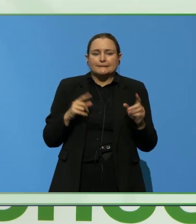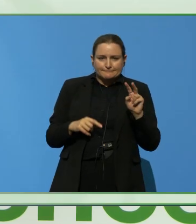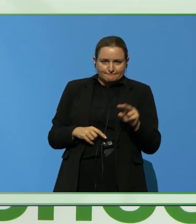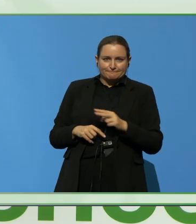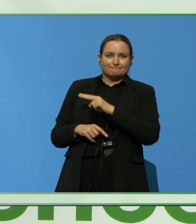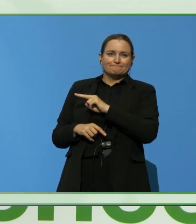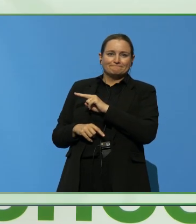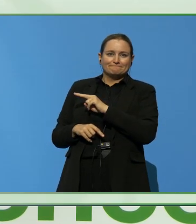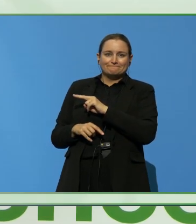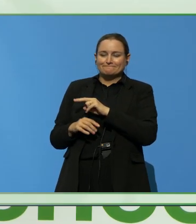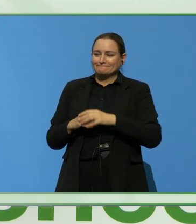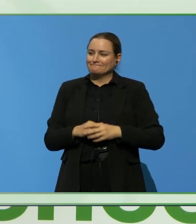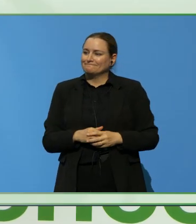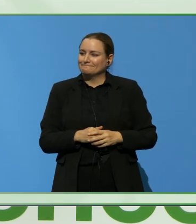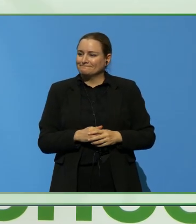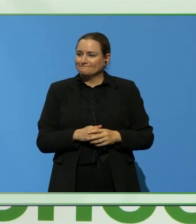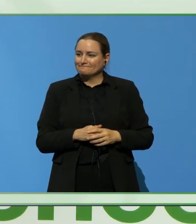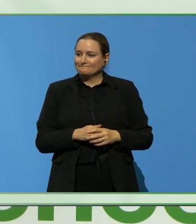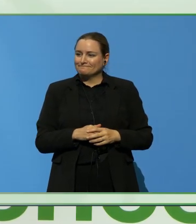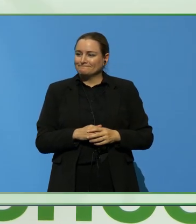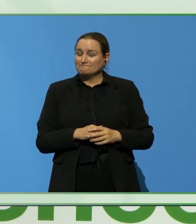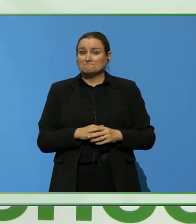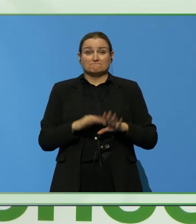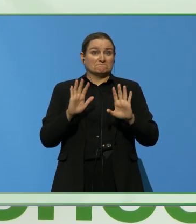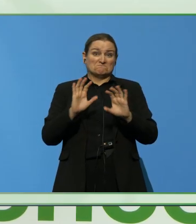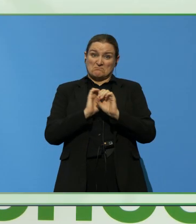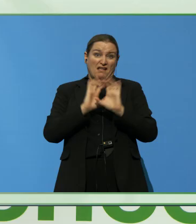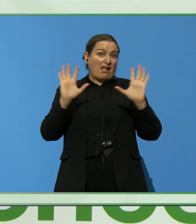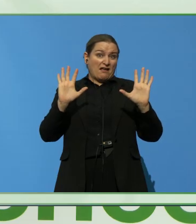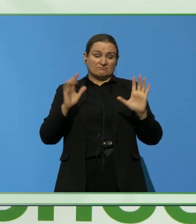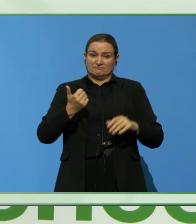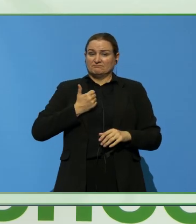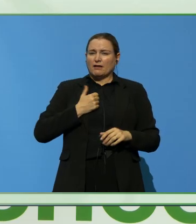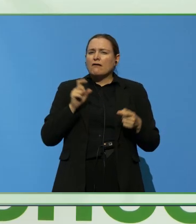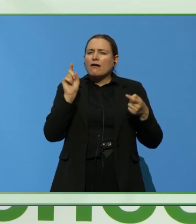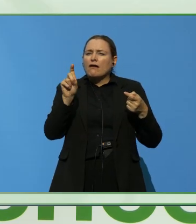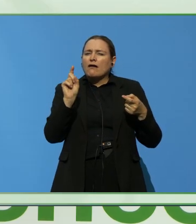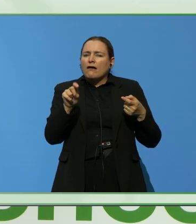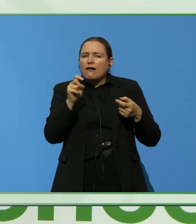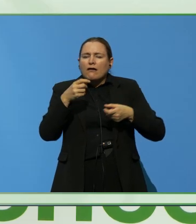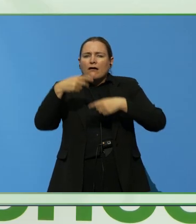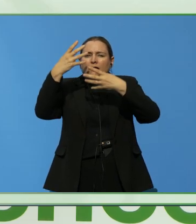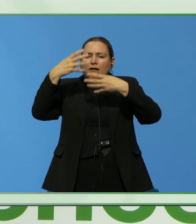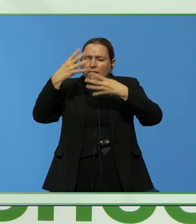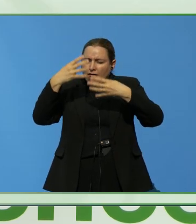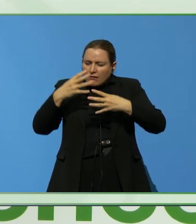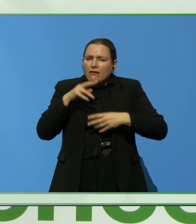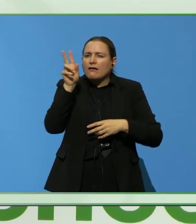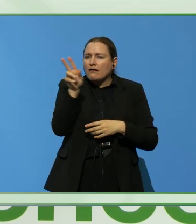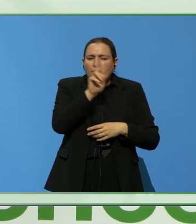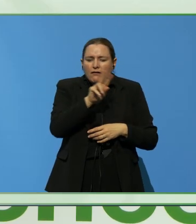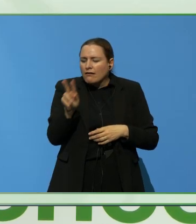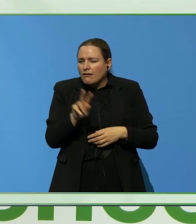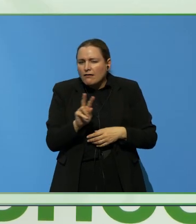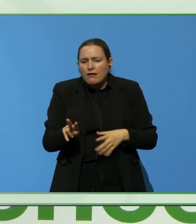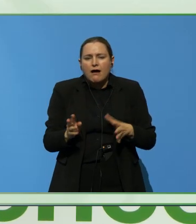equality. It gives a very clear guidance, short guidance about representation, accessibility, and management